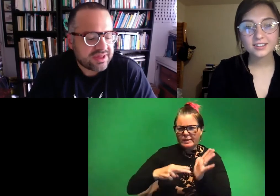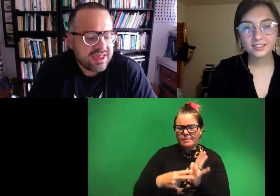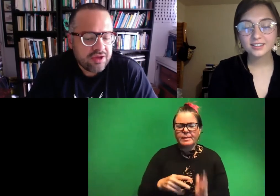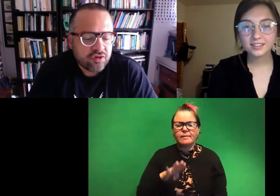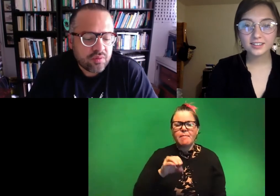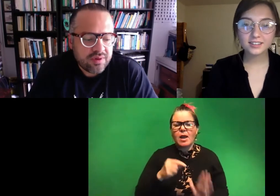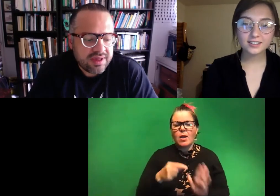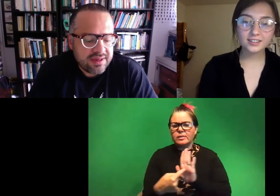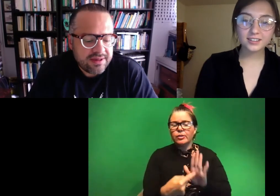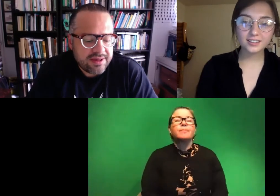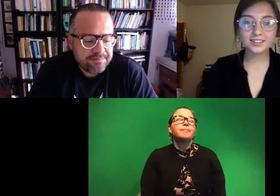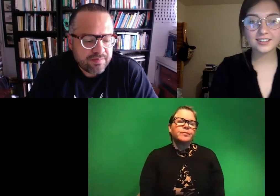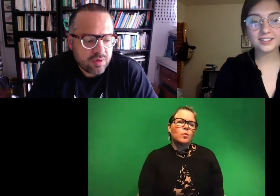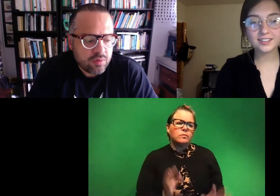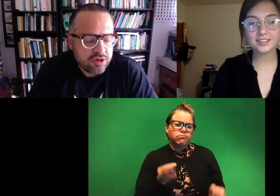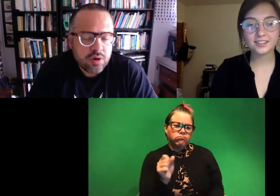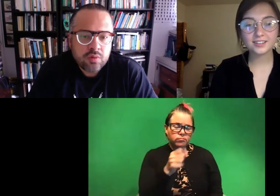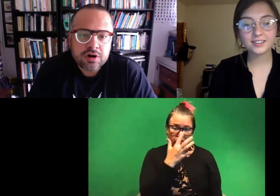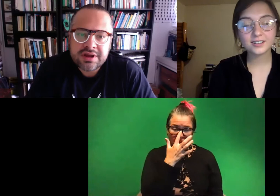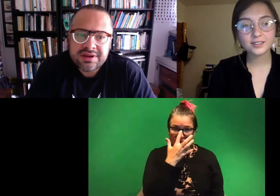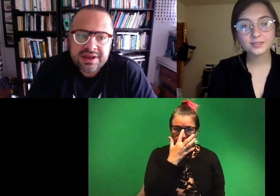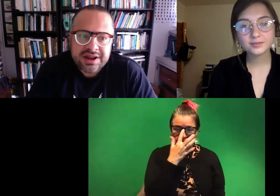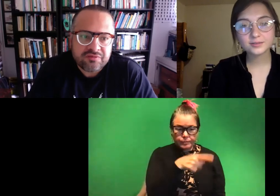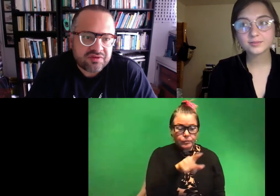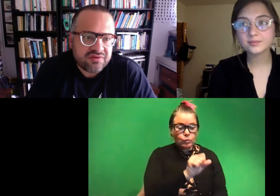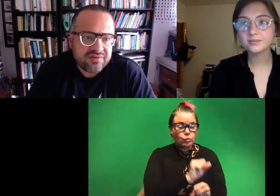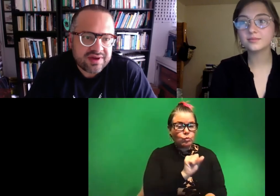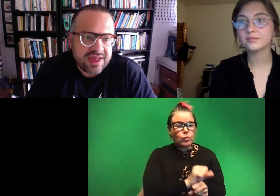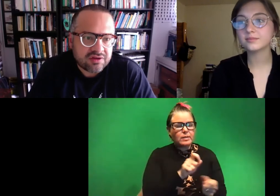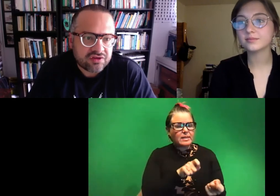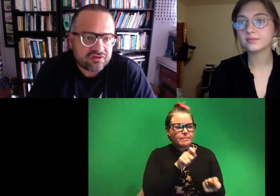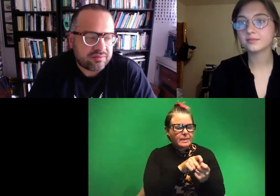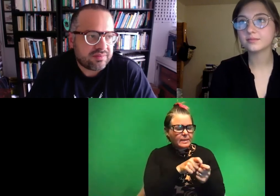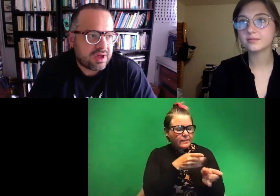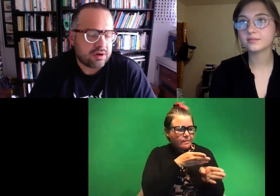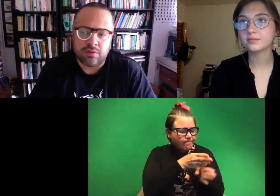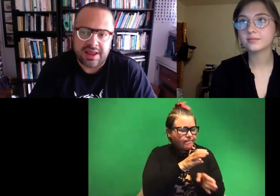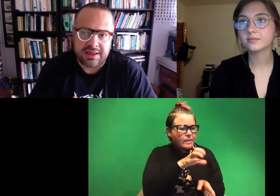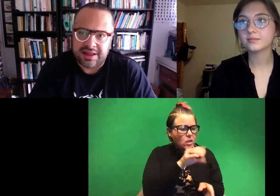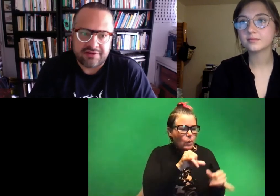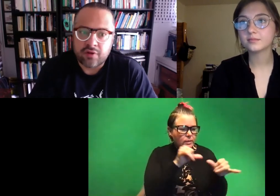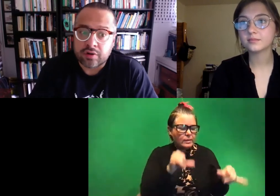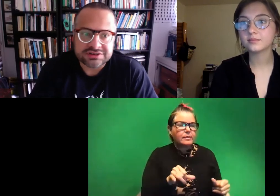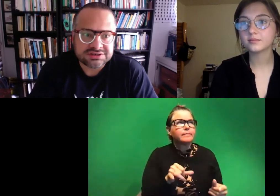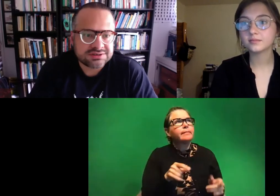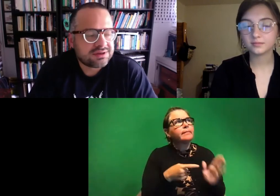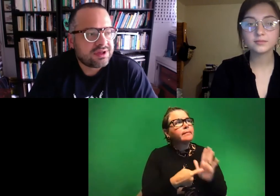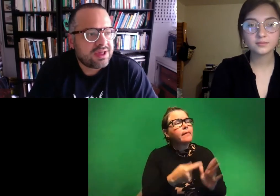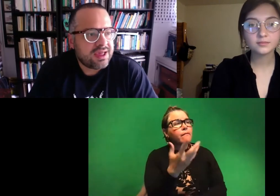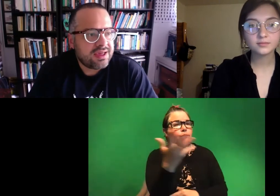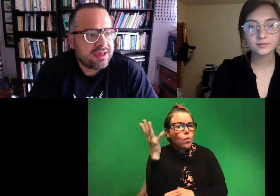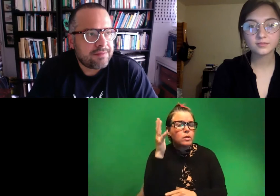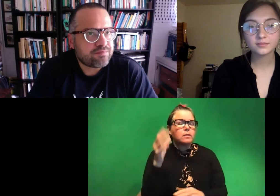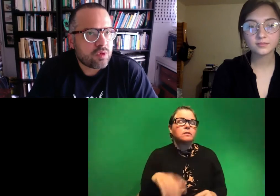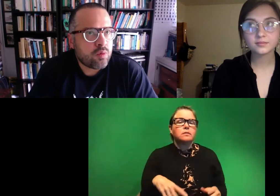definitely. So when you're working in a specific ecosystem, I don't know, like a forest,